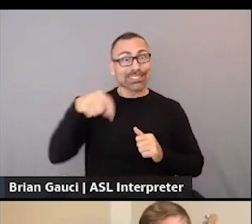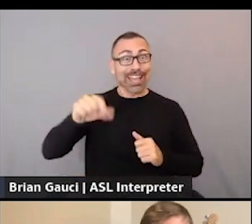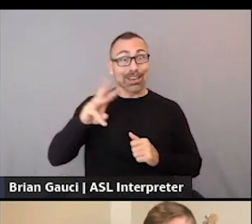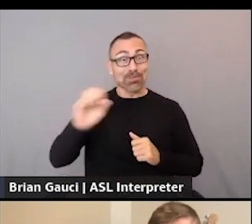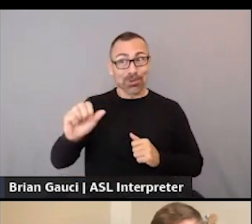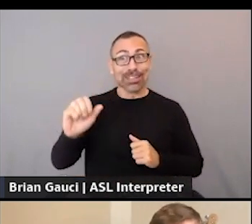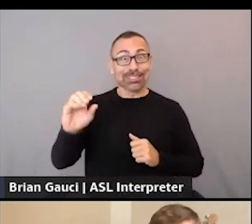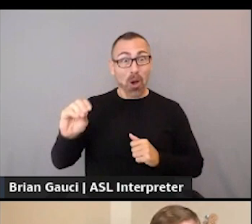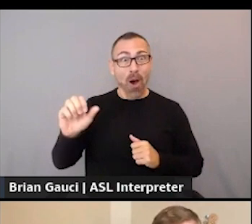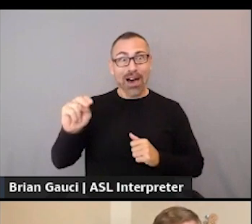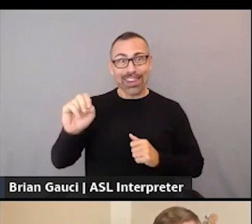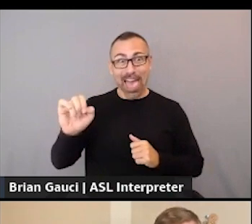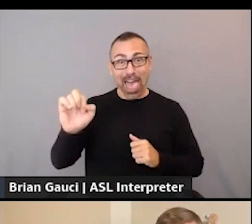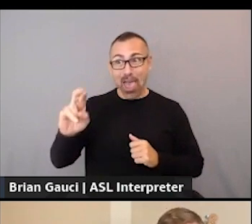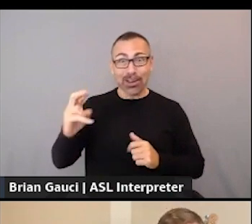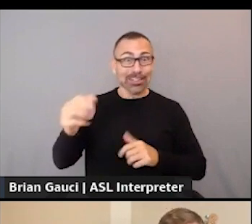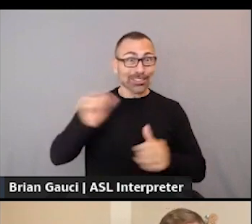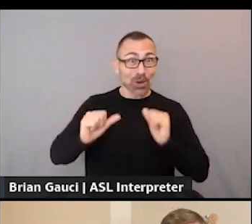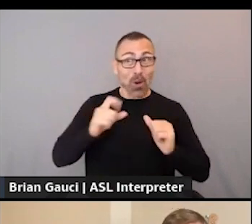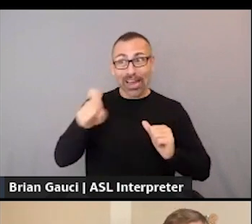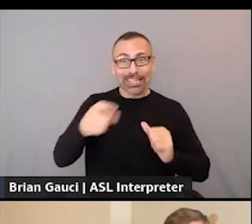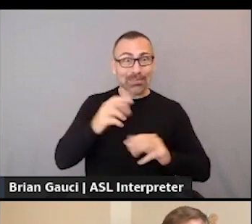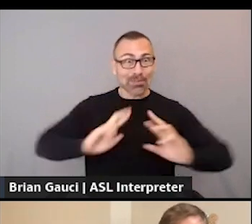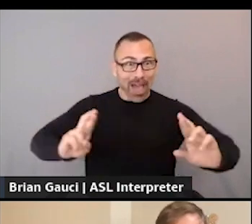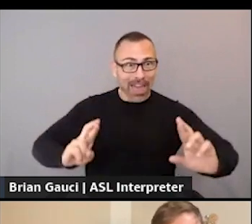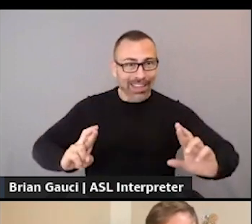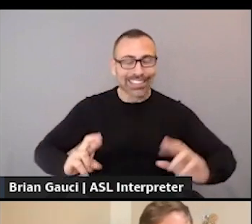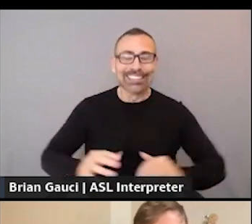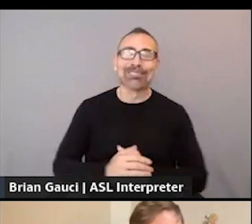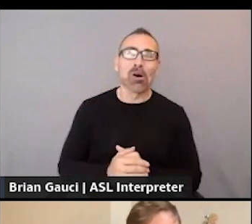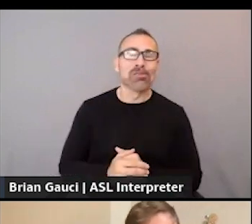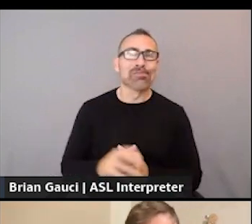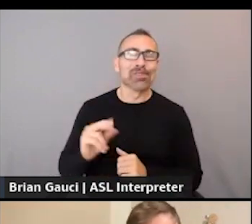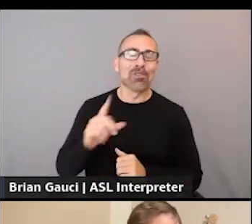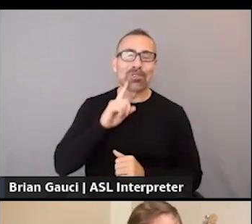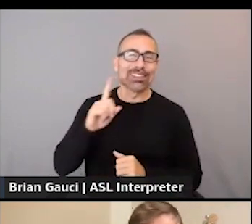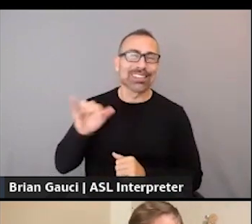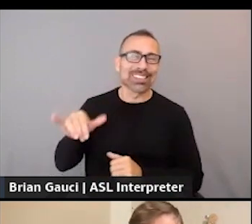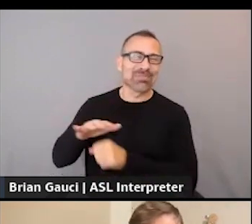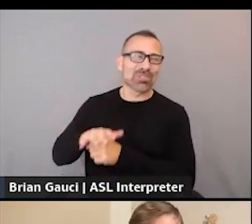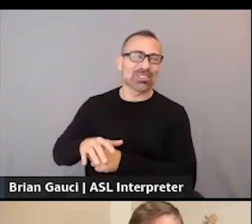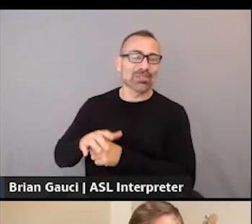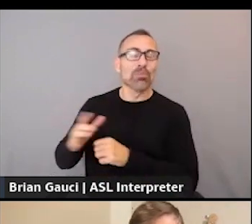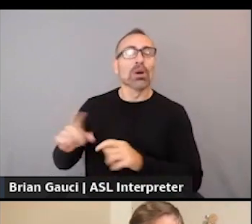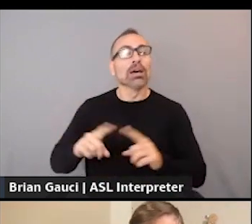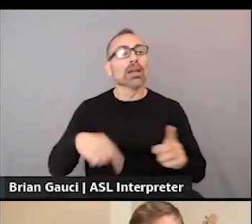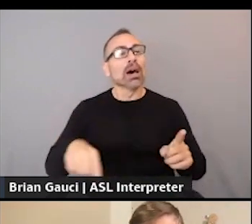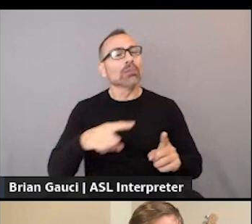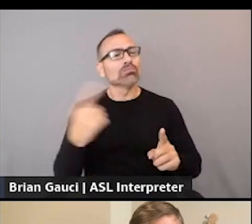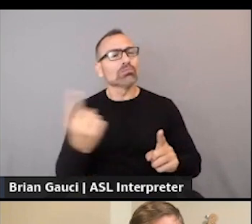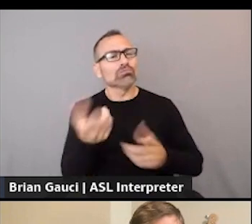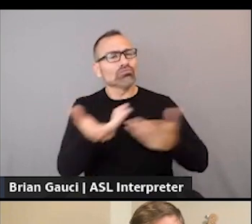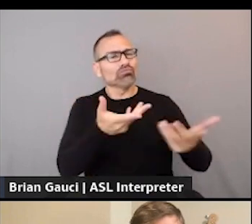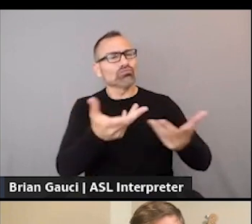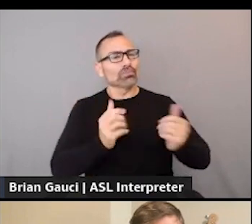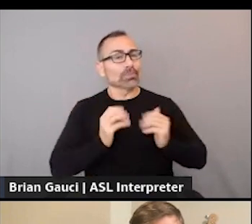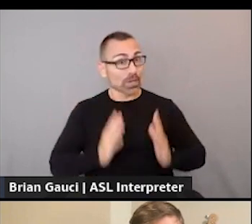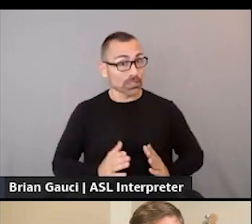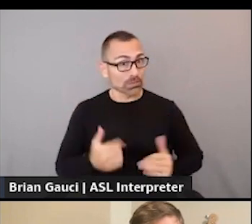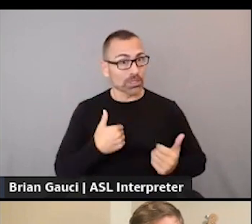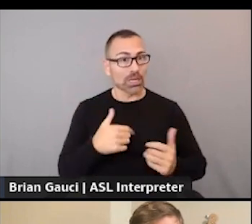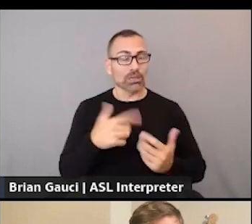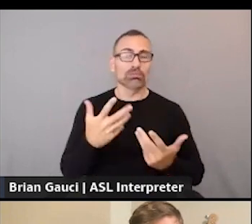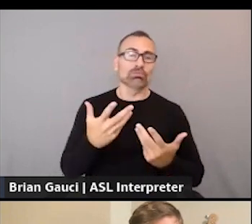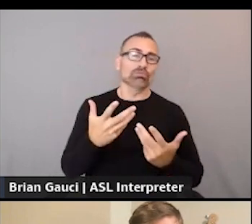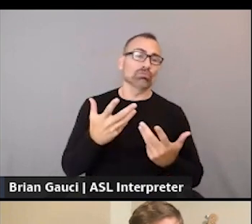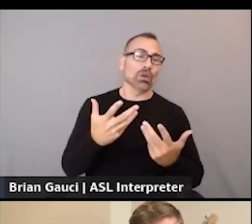I had to prepare that, I would say other than that pressure, I always talk to customers I work with in this crawl, walk,